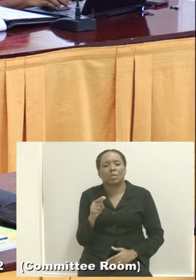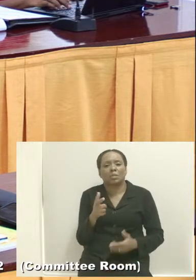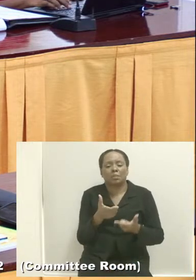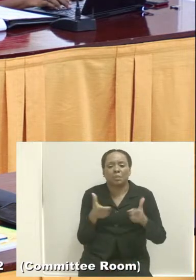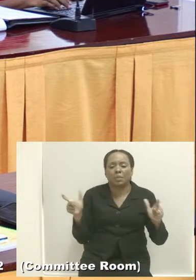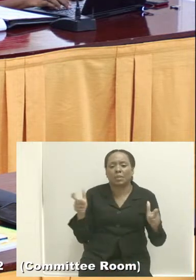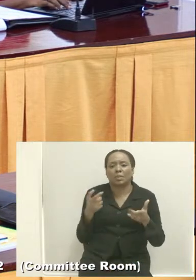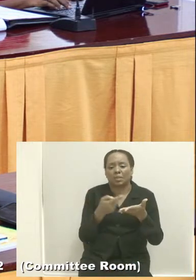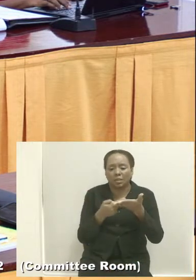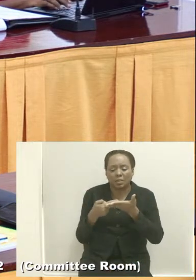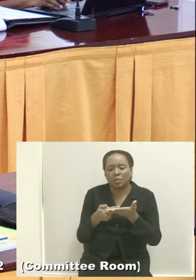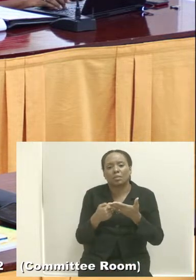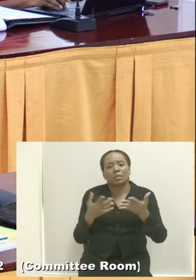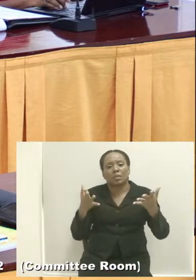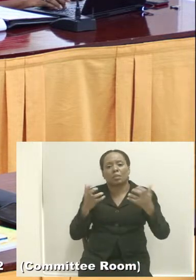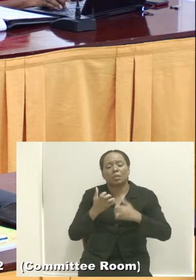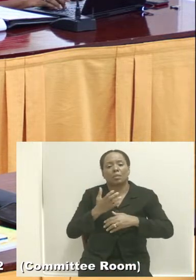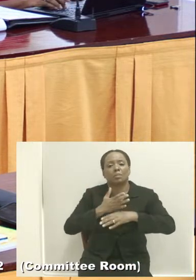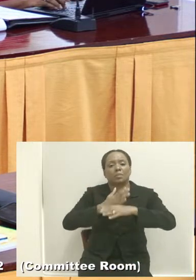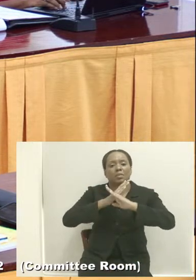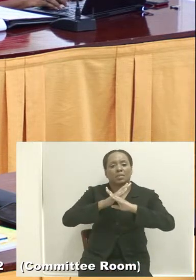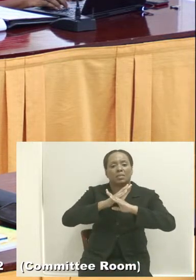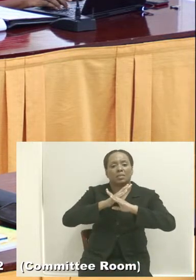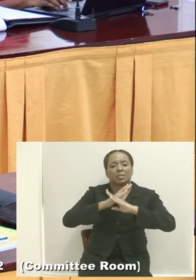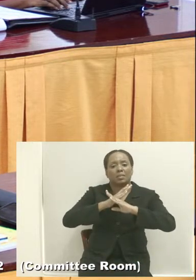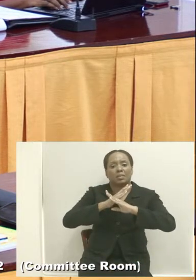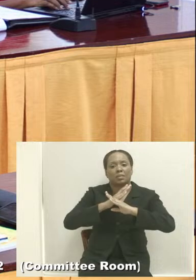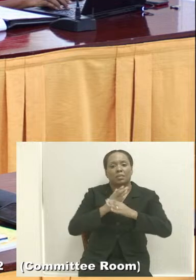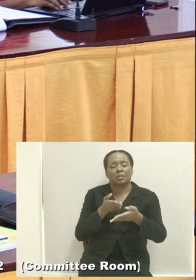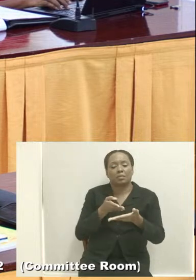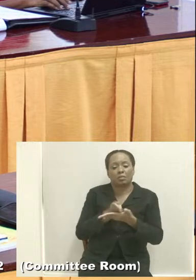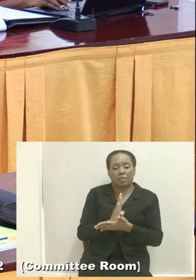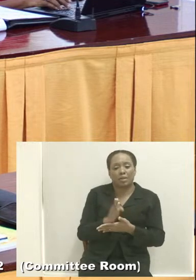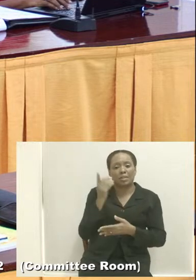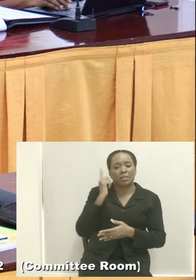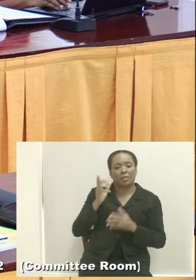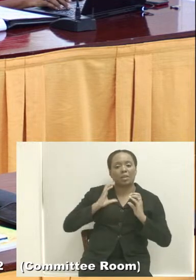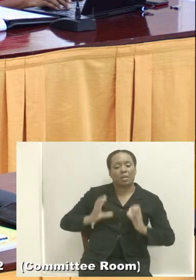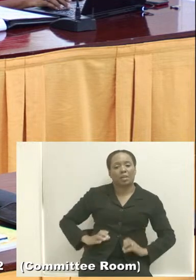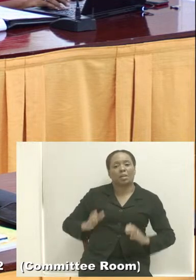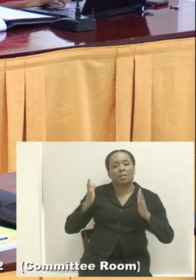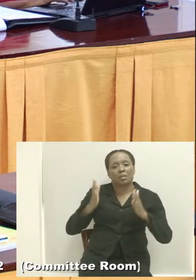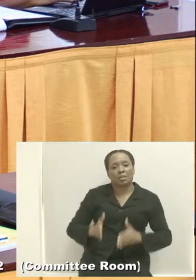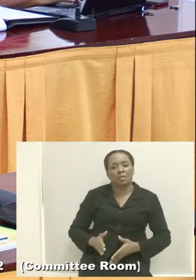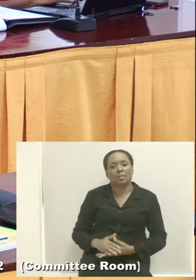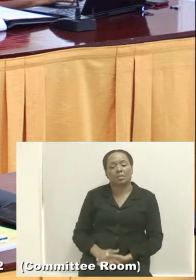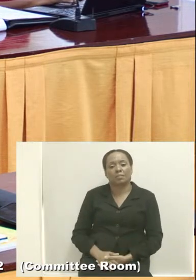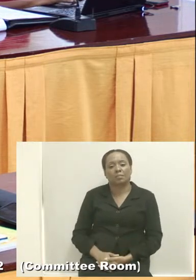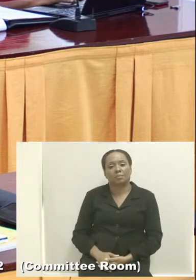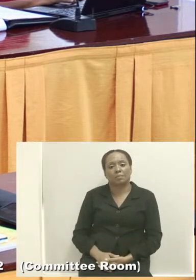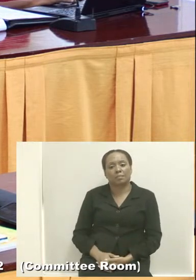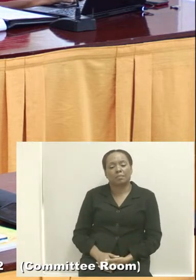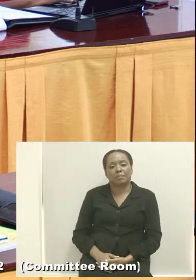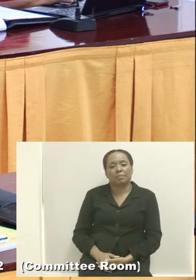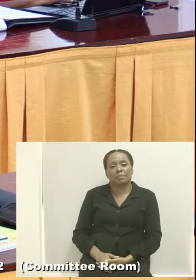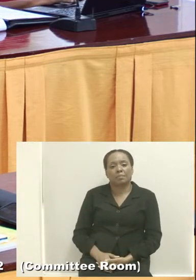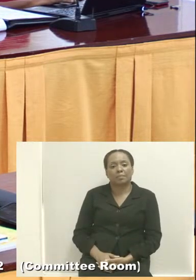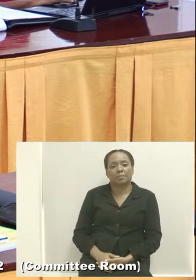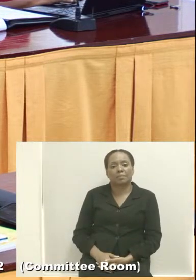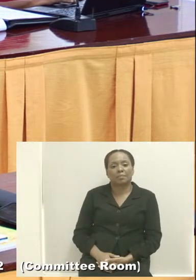in this exercise towards moving to renewables. It is a challenging structure for the simple reason that